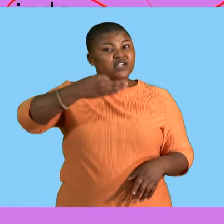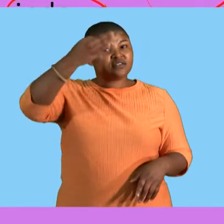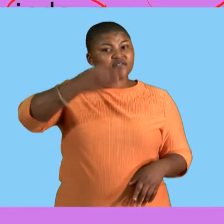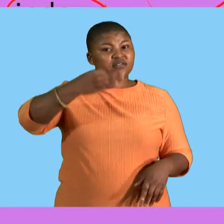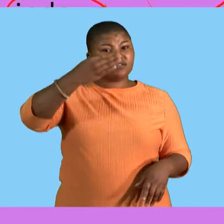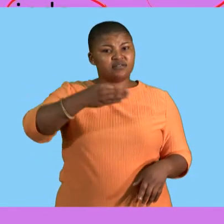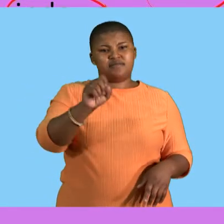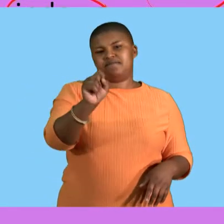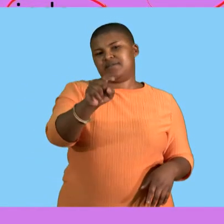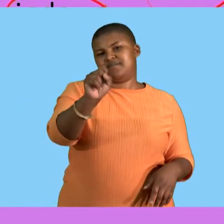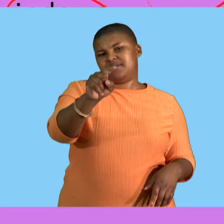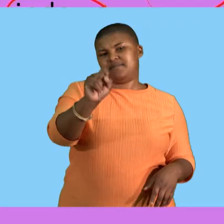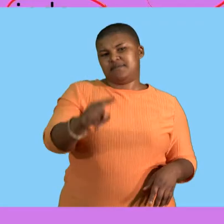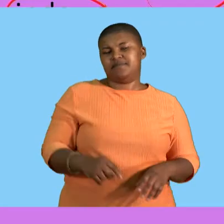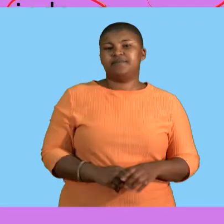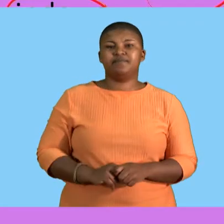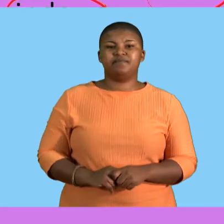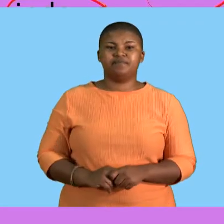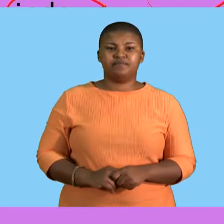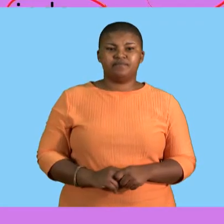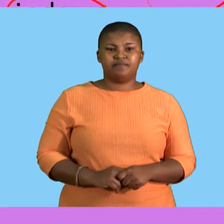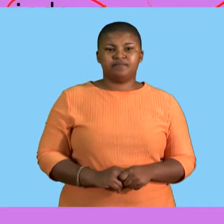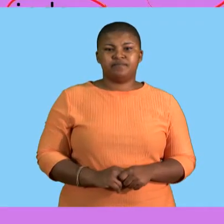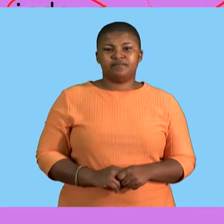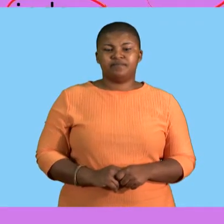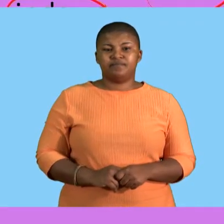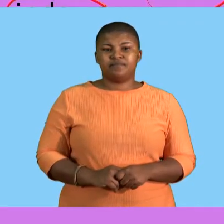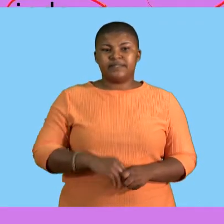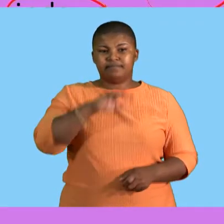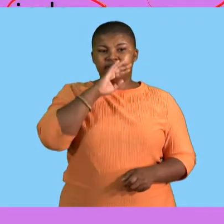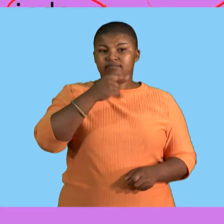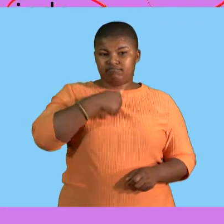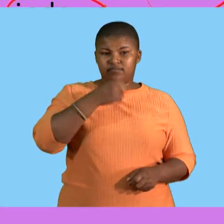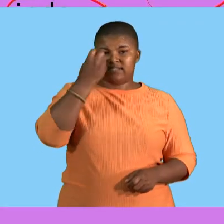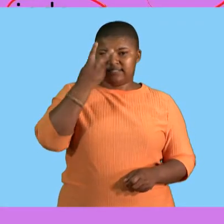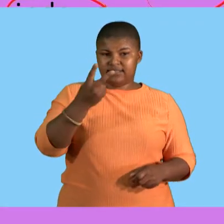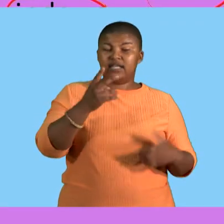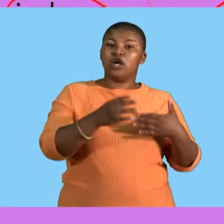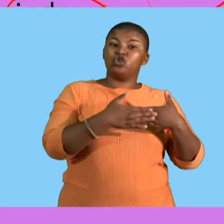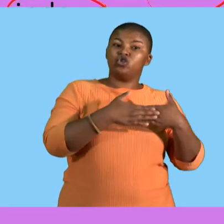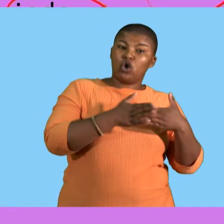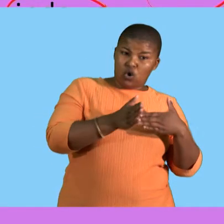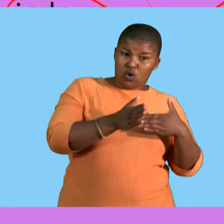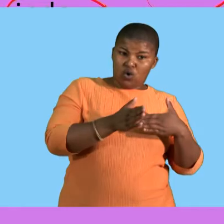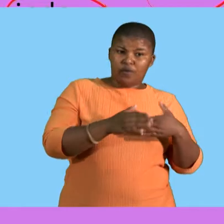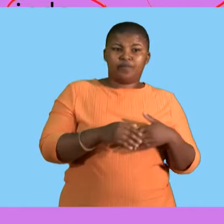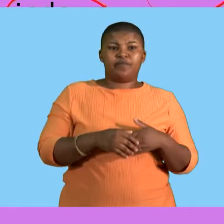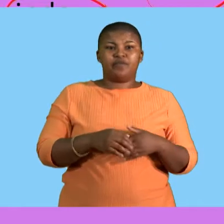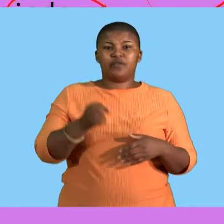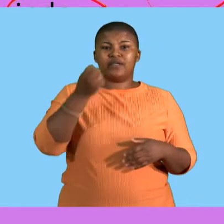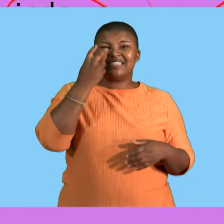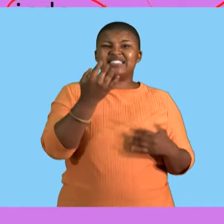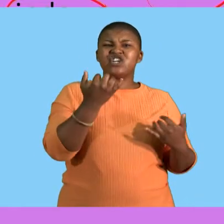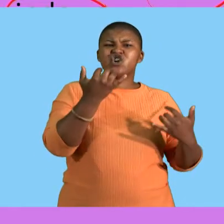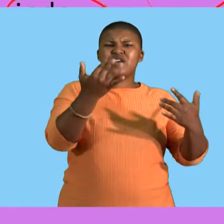the house, the front view will be the front part where we can see the door. You can see